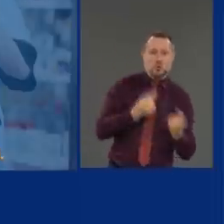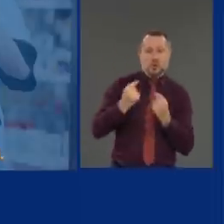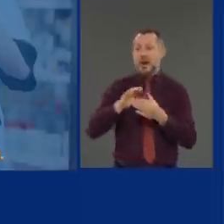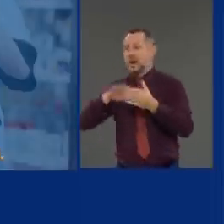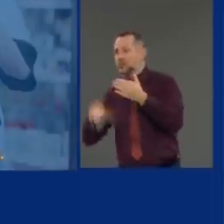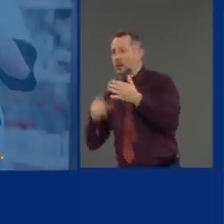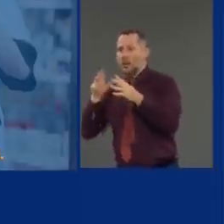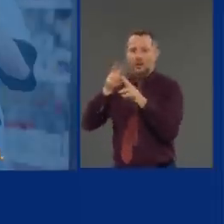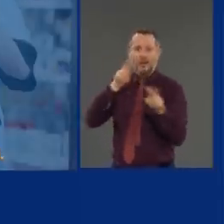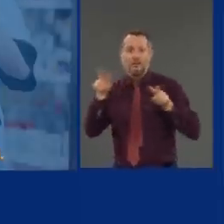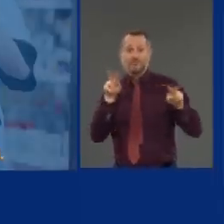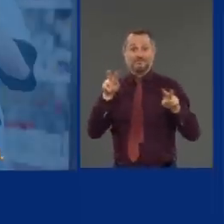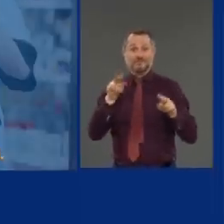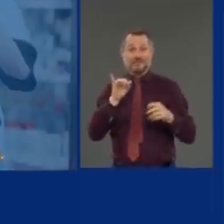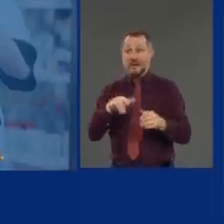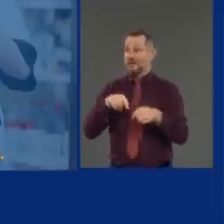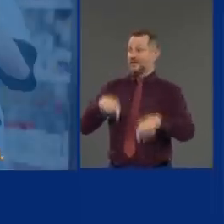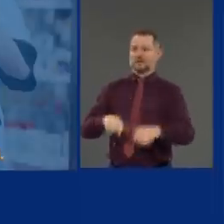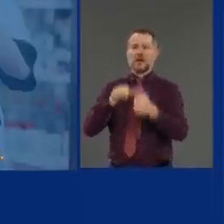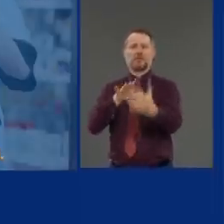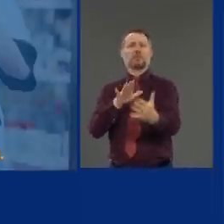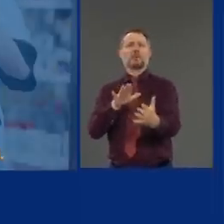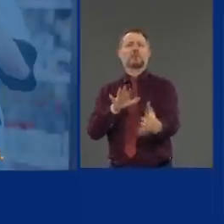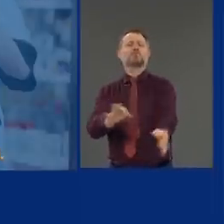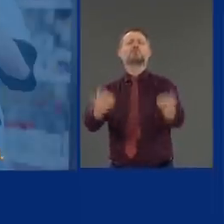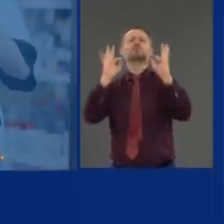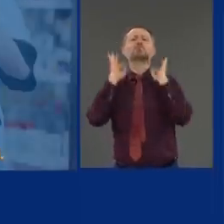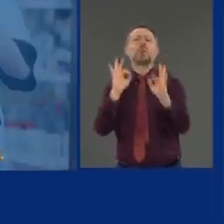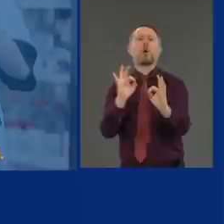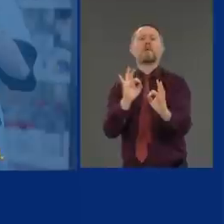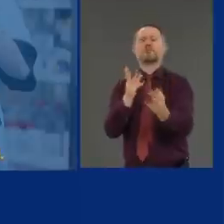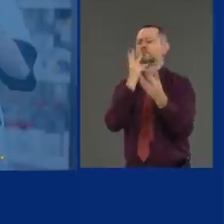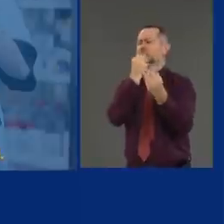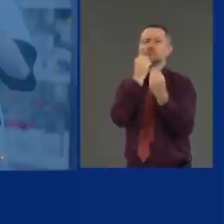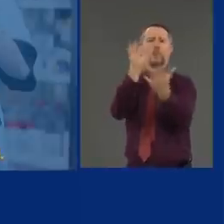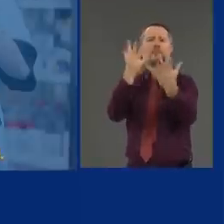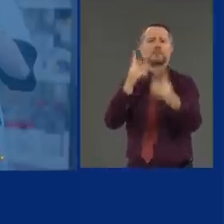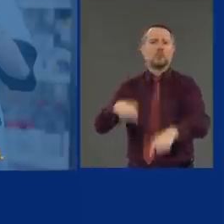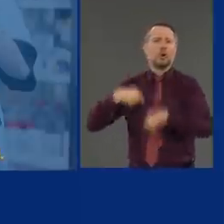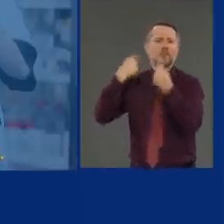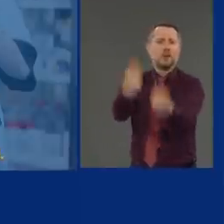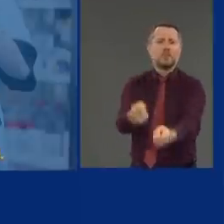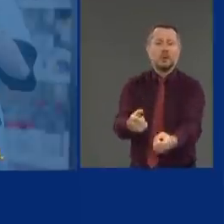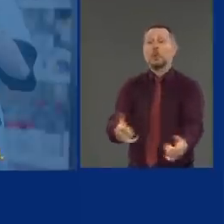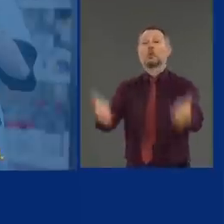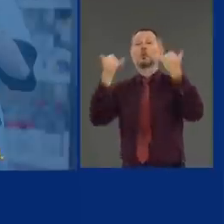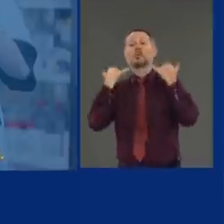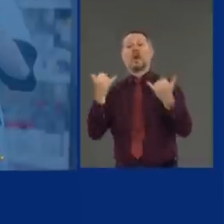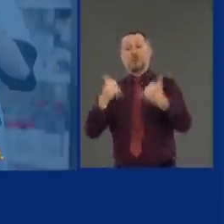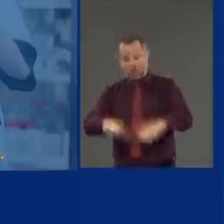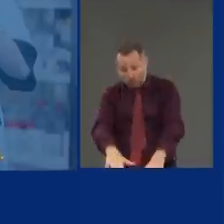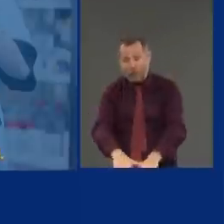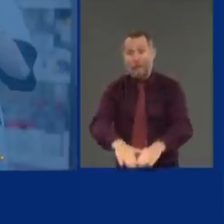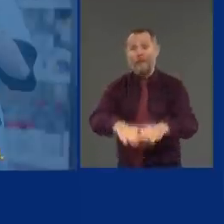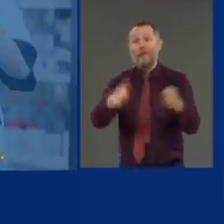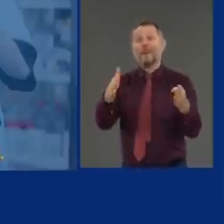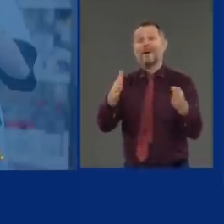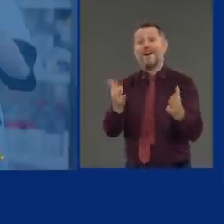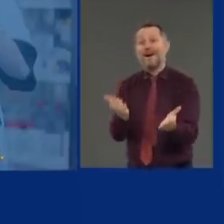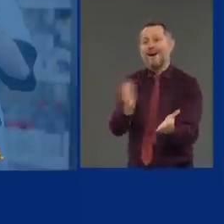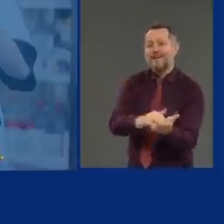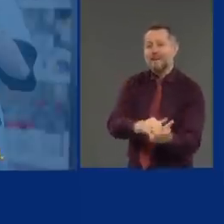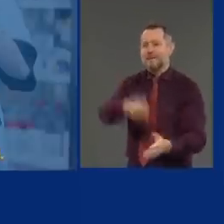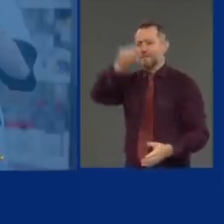brilliantly up until now. And now in reopening, we have to actually double down on our diligence. Business